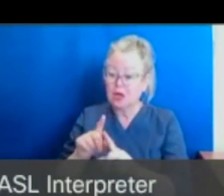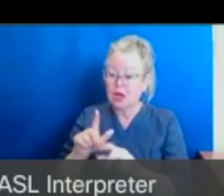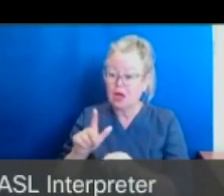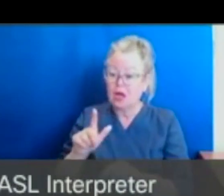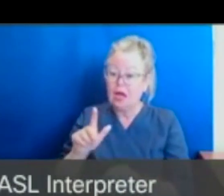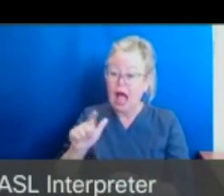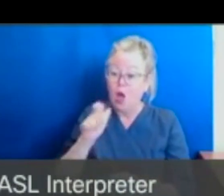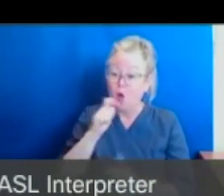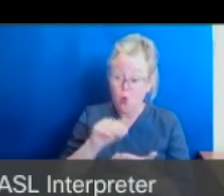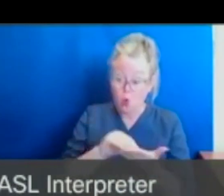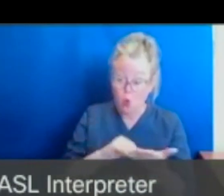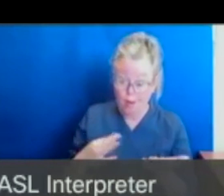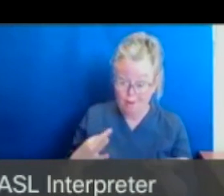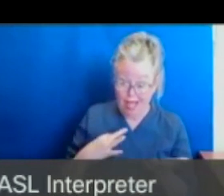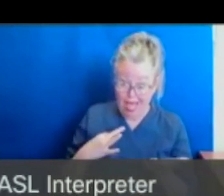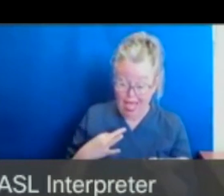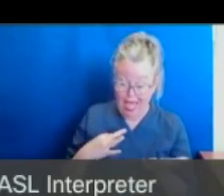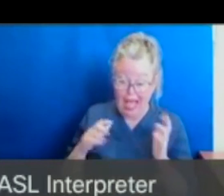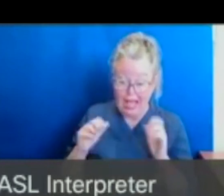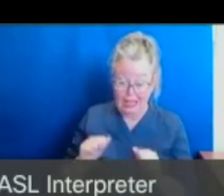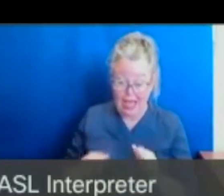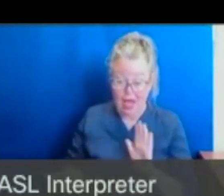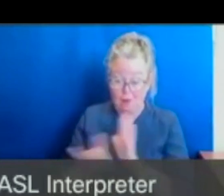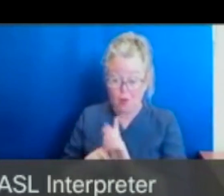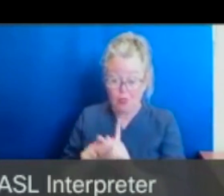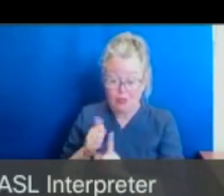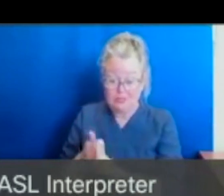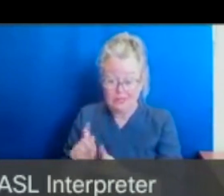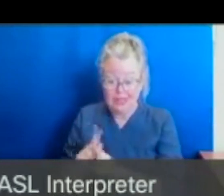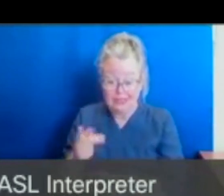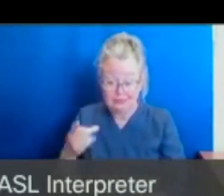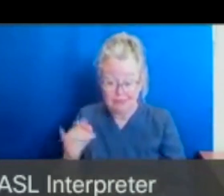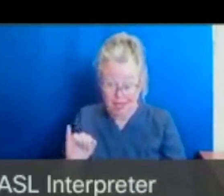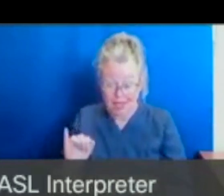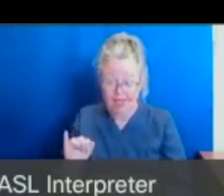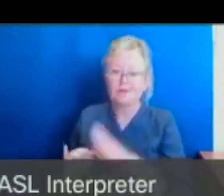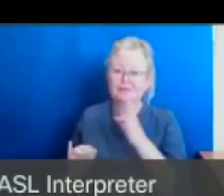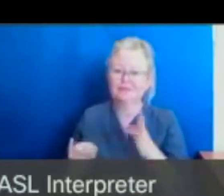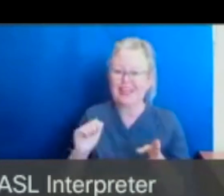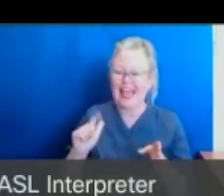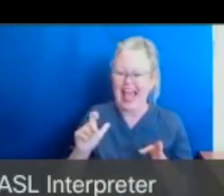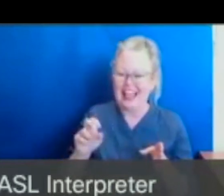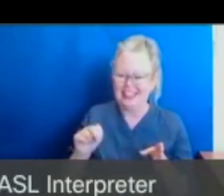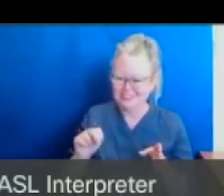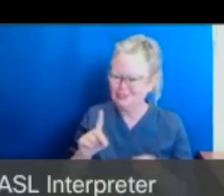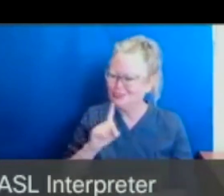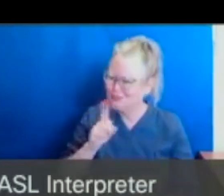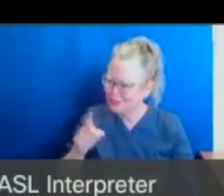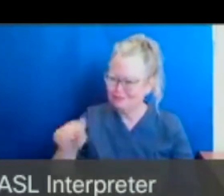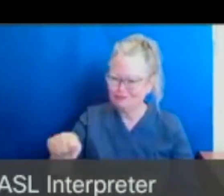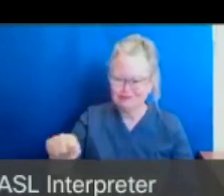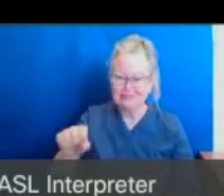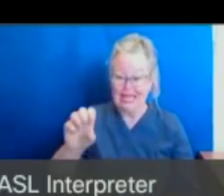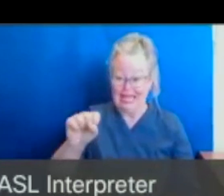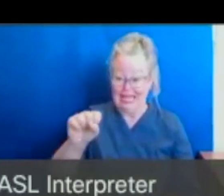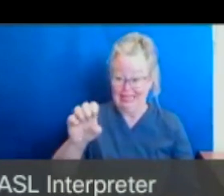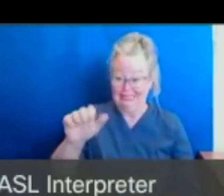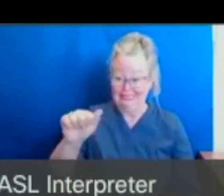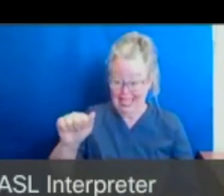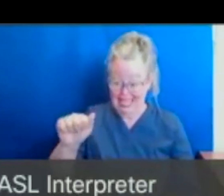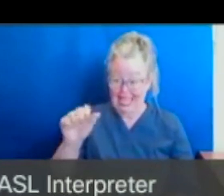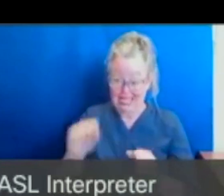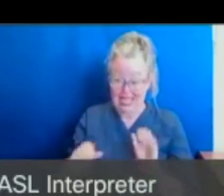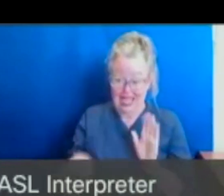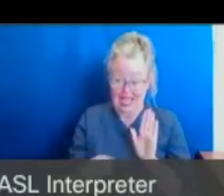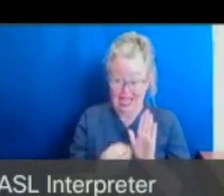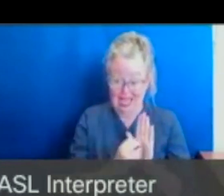Alan, can you fill in on that one? Absolutely. If the SCA itself has the personnel and capacity to